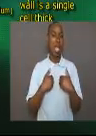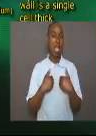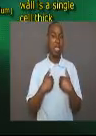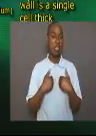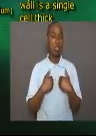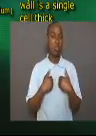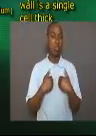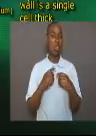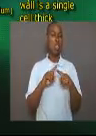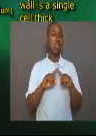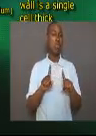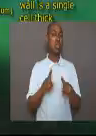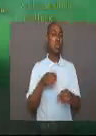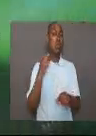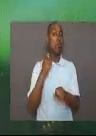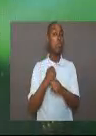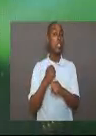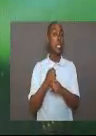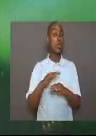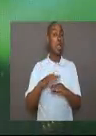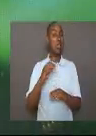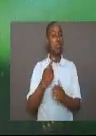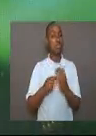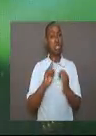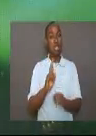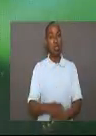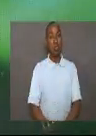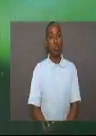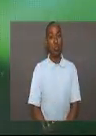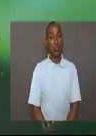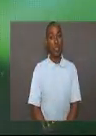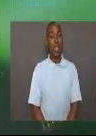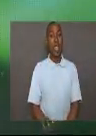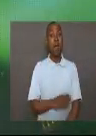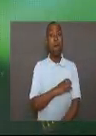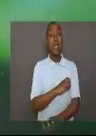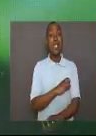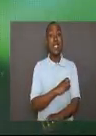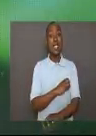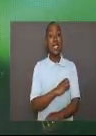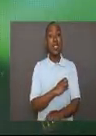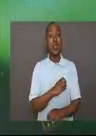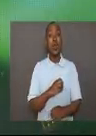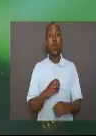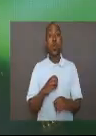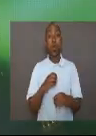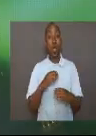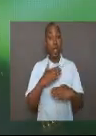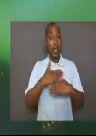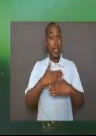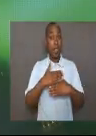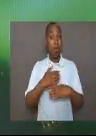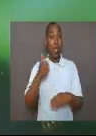depending on their function. The muscle walls of arteries are thick